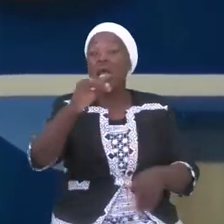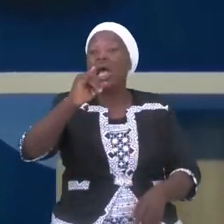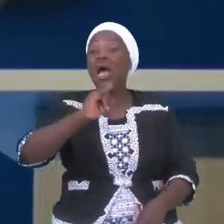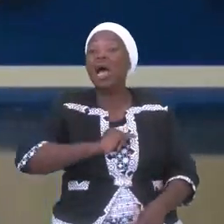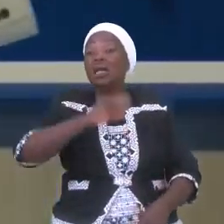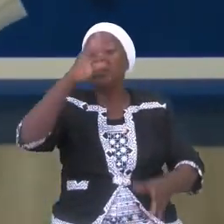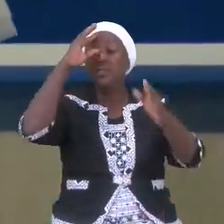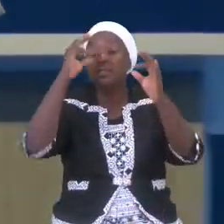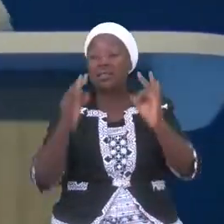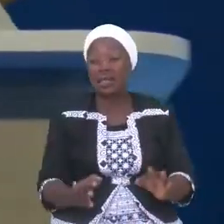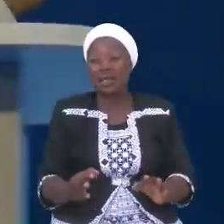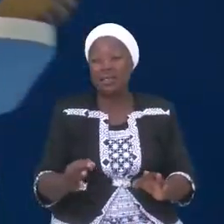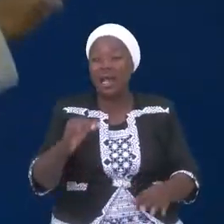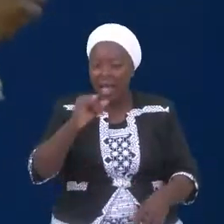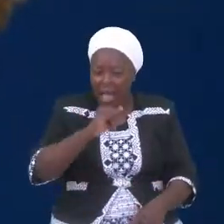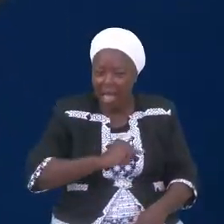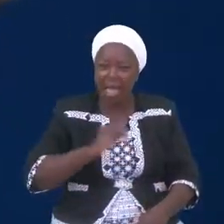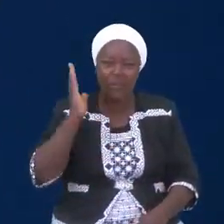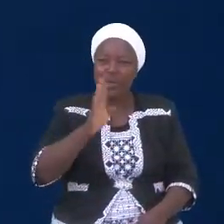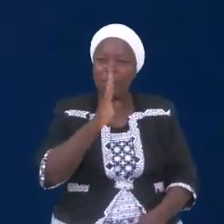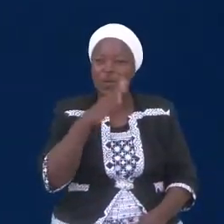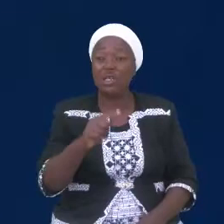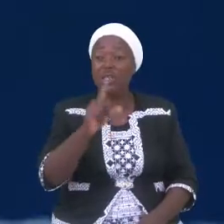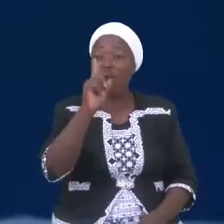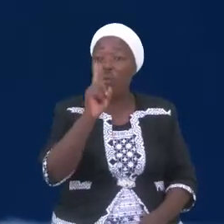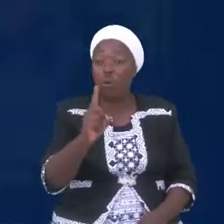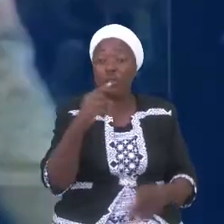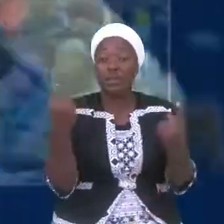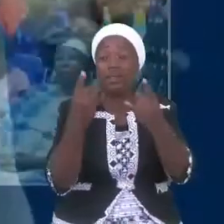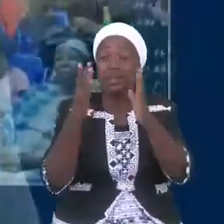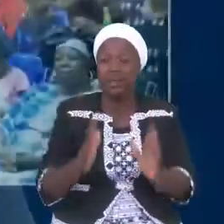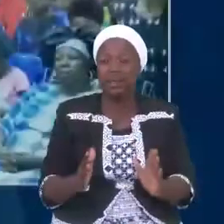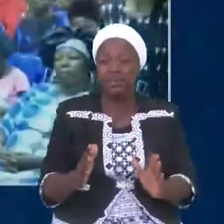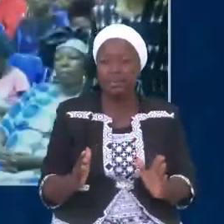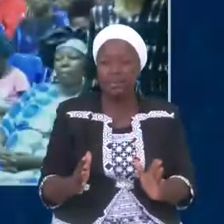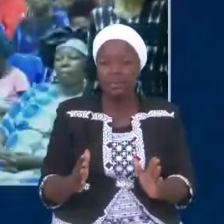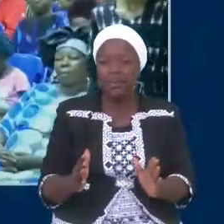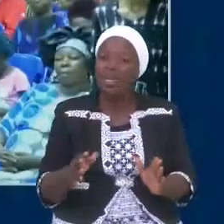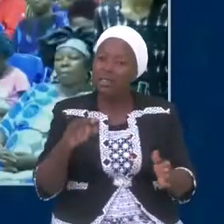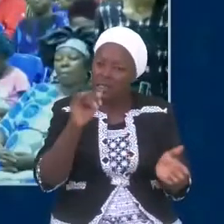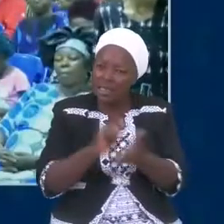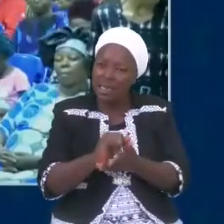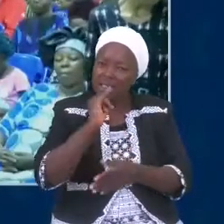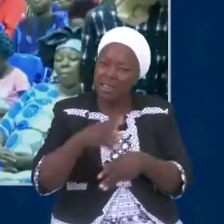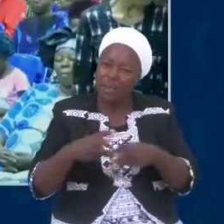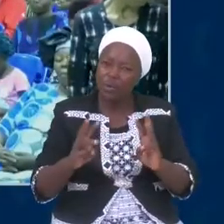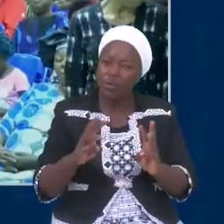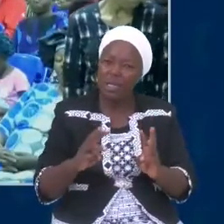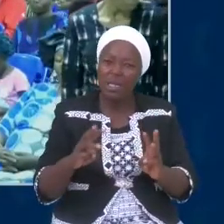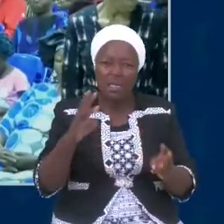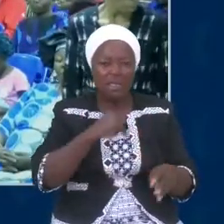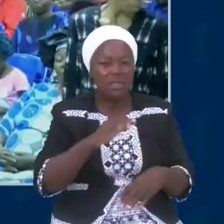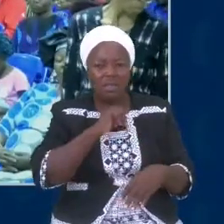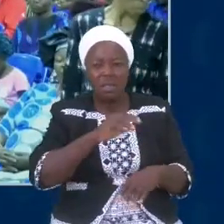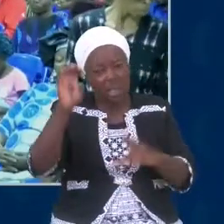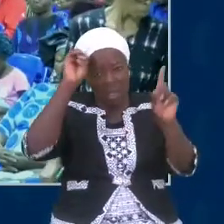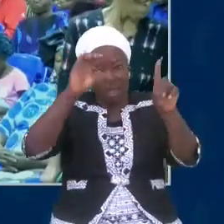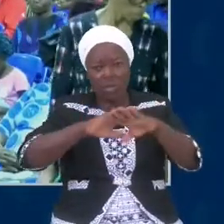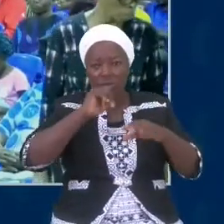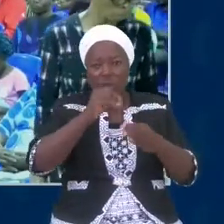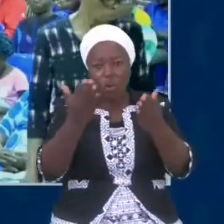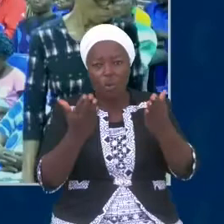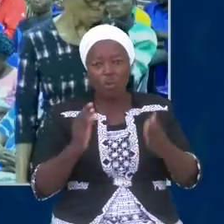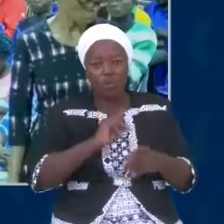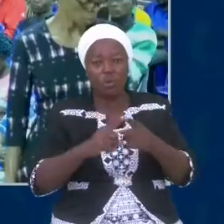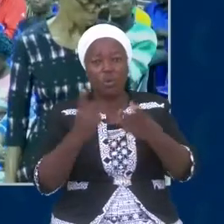my mind. I will be the one sinner. That's the way. He doesn't want us to come in the crowd, and